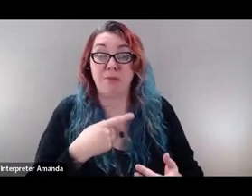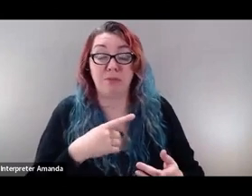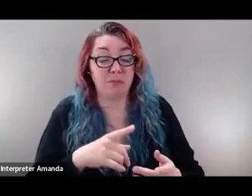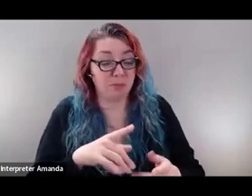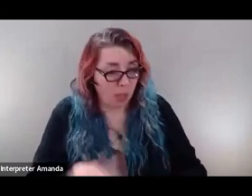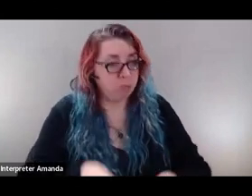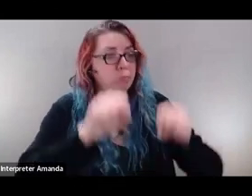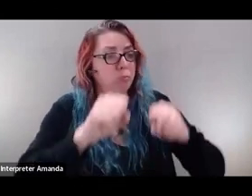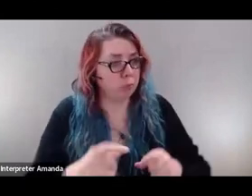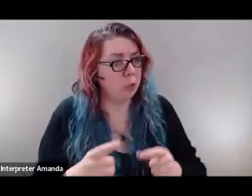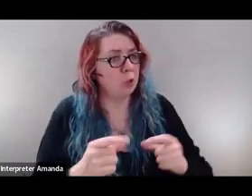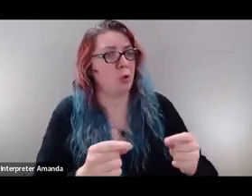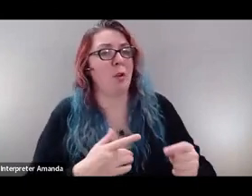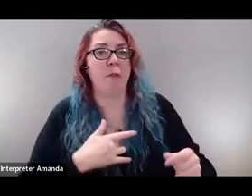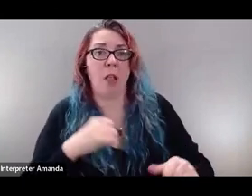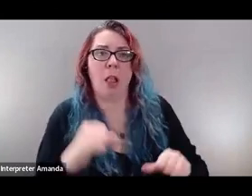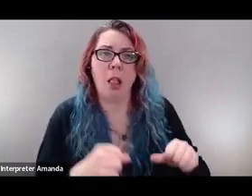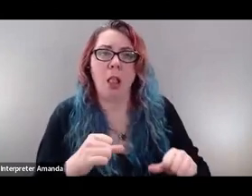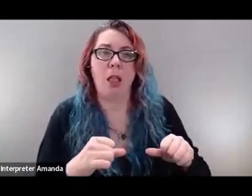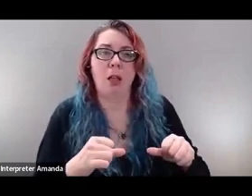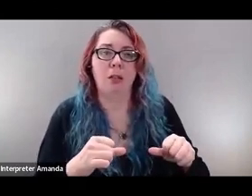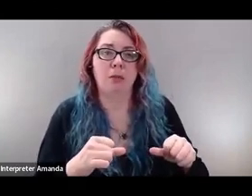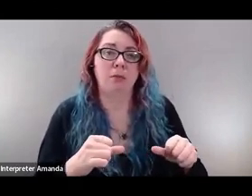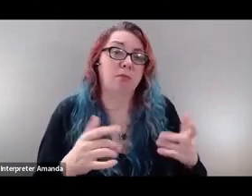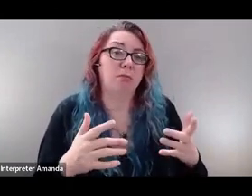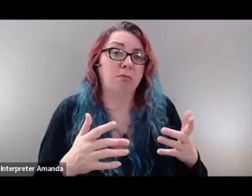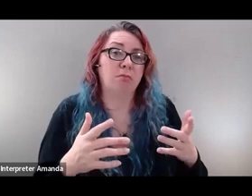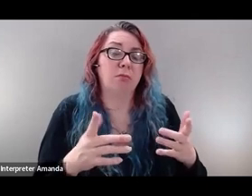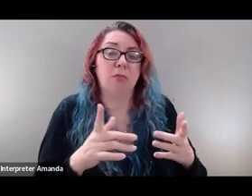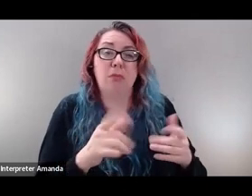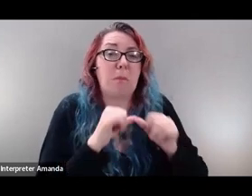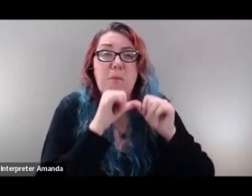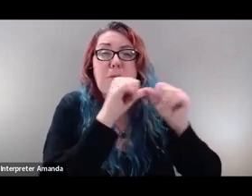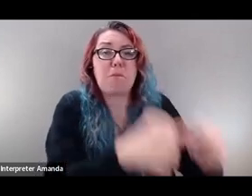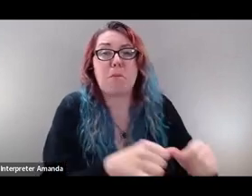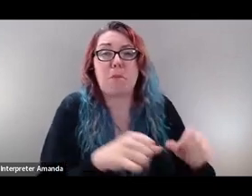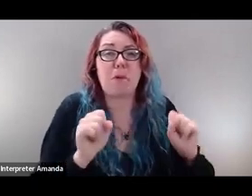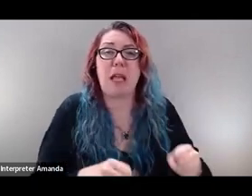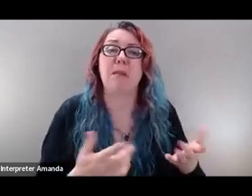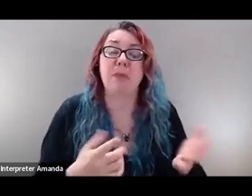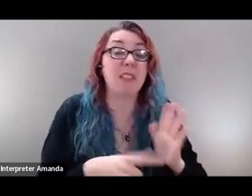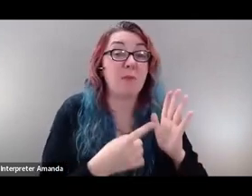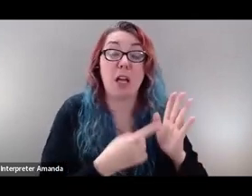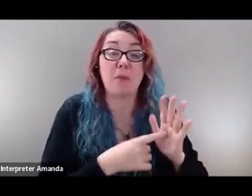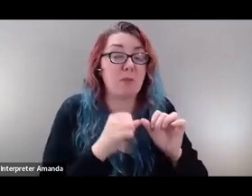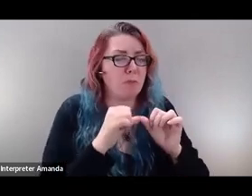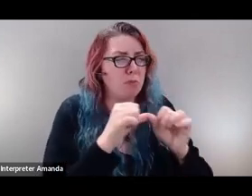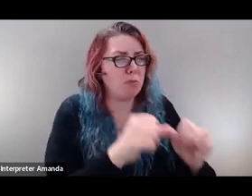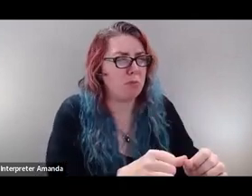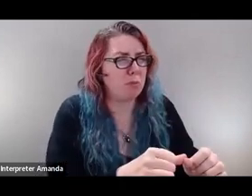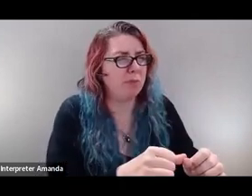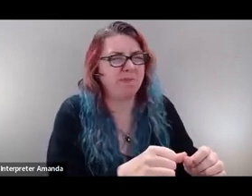need to have action, the need for moving forward, even if that does mean that it will result in needing to return back and have further iterations.